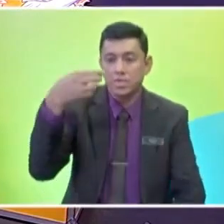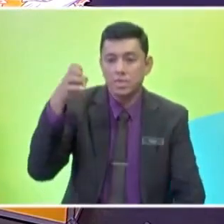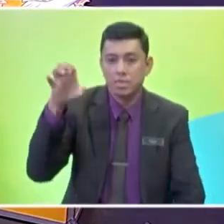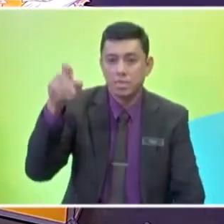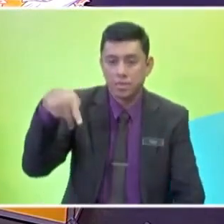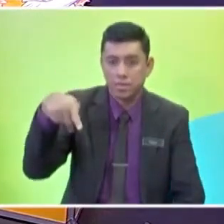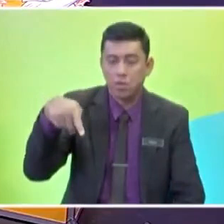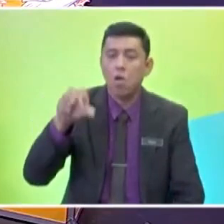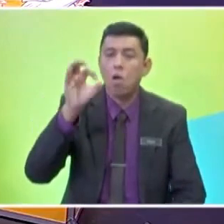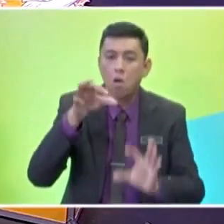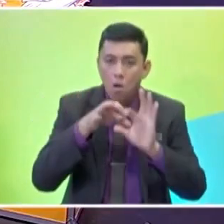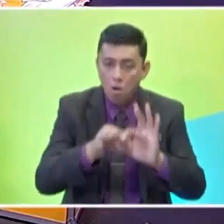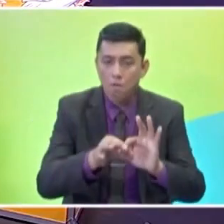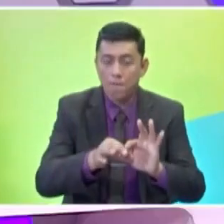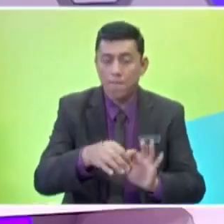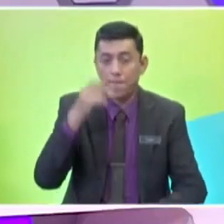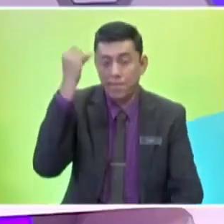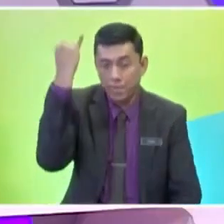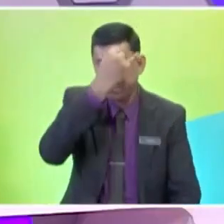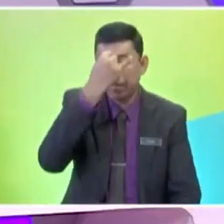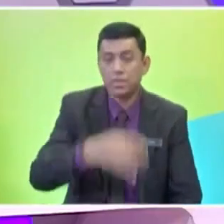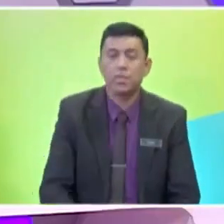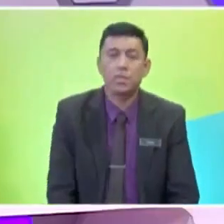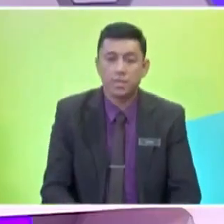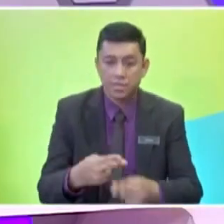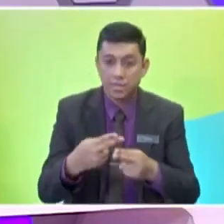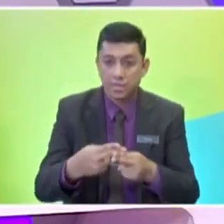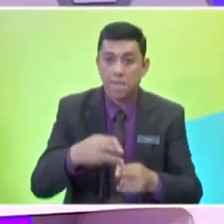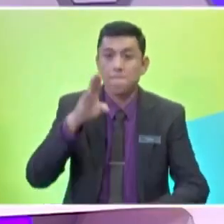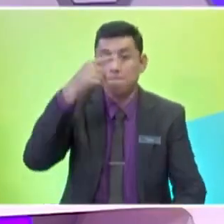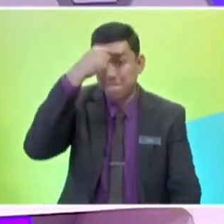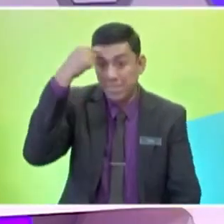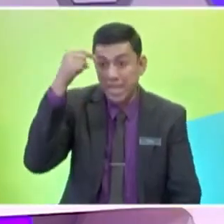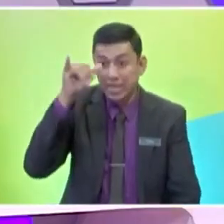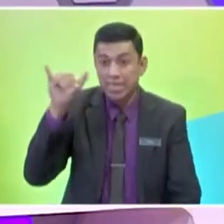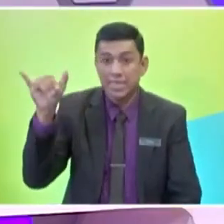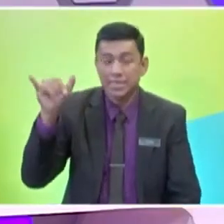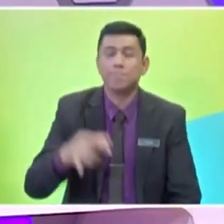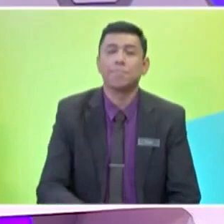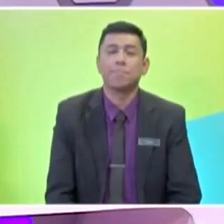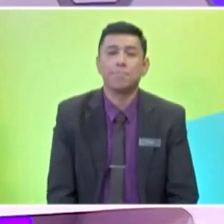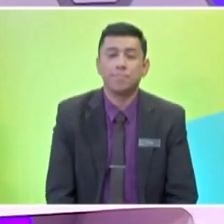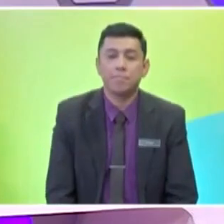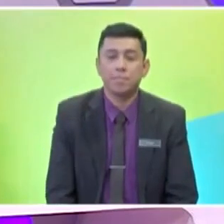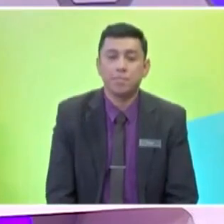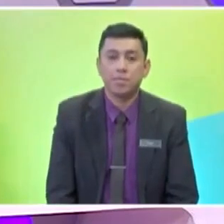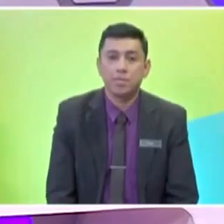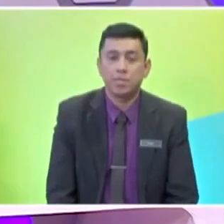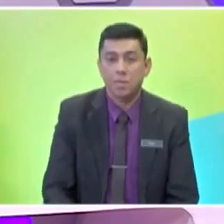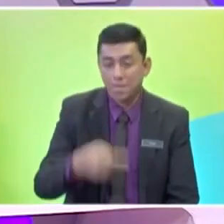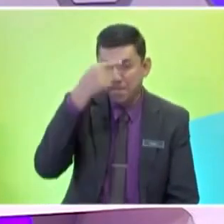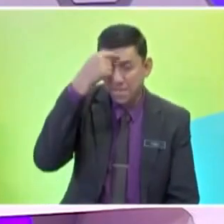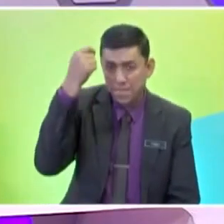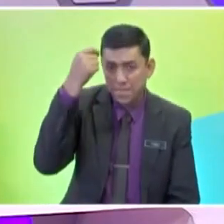the Baba black sheep. Okay. Mine, I would like to name it Blackie. Blackie? Mm-hmm. Yes. Because it's a black